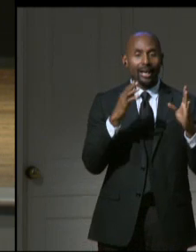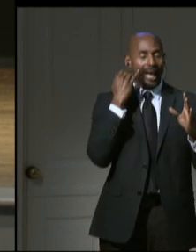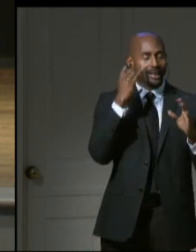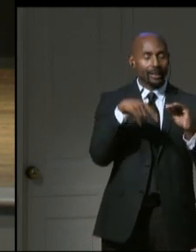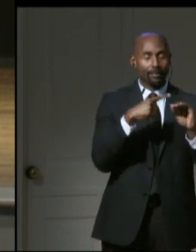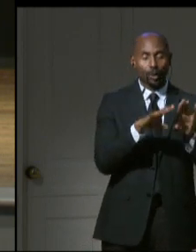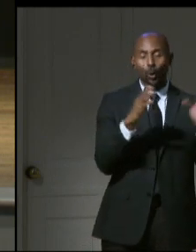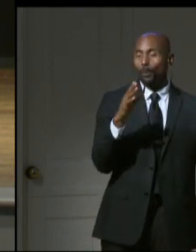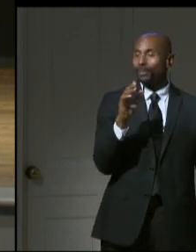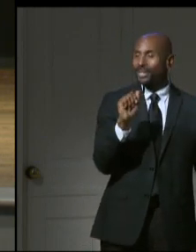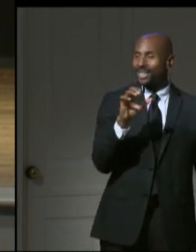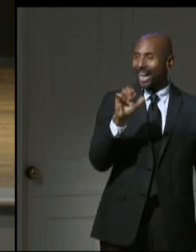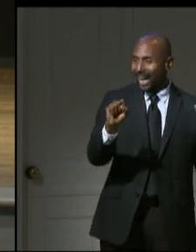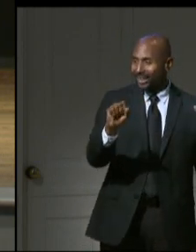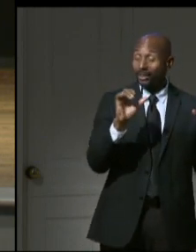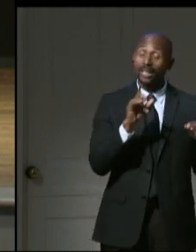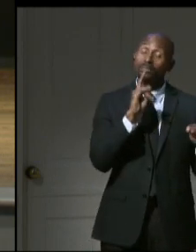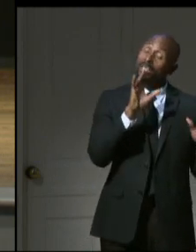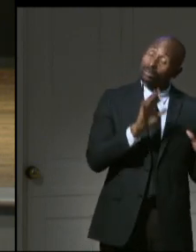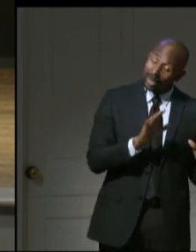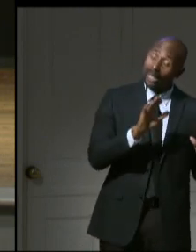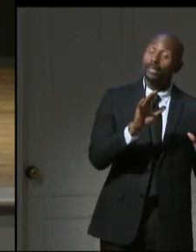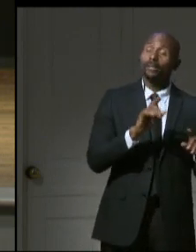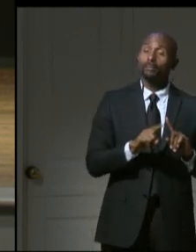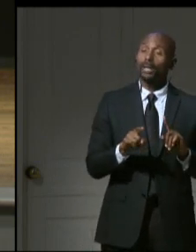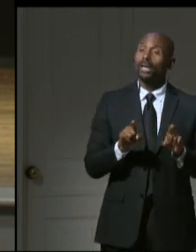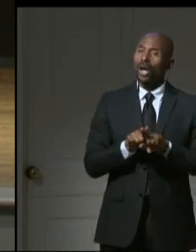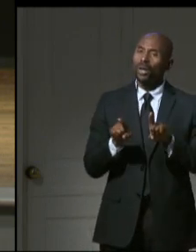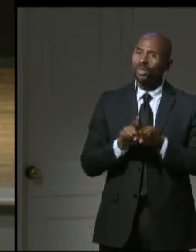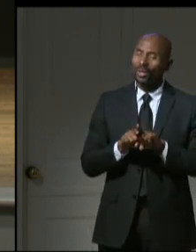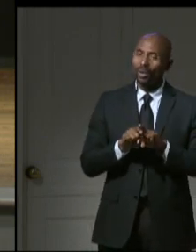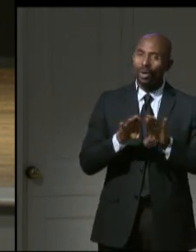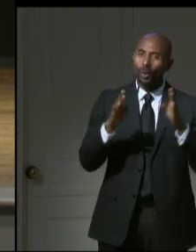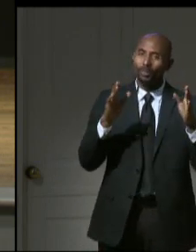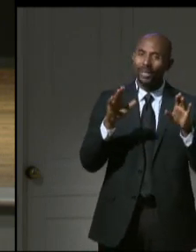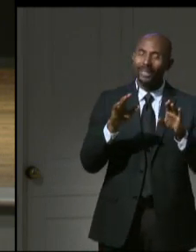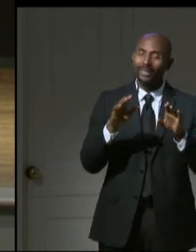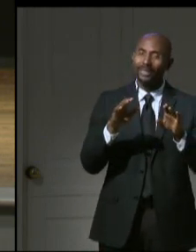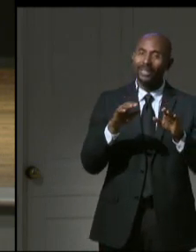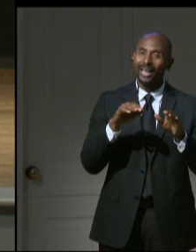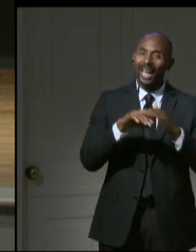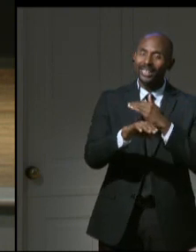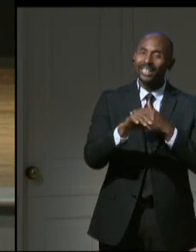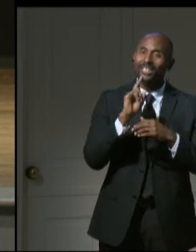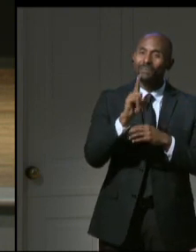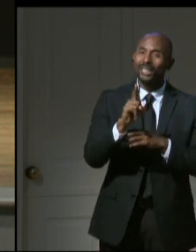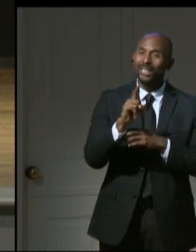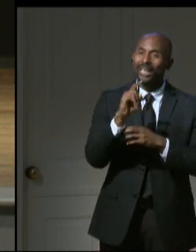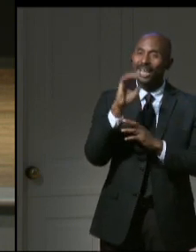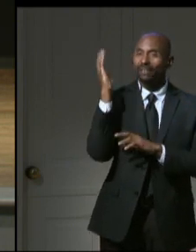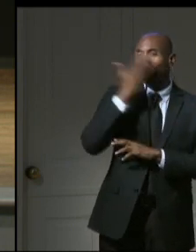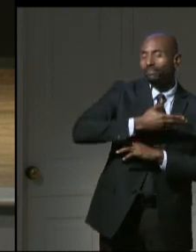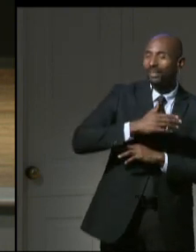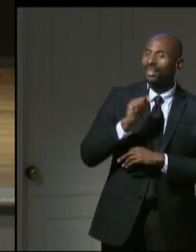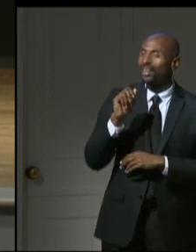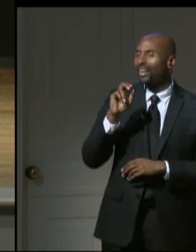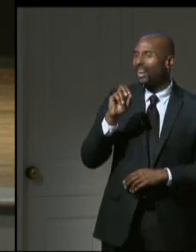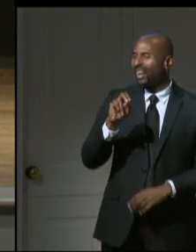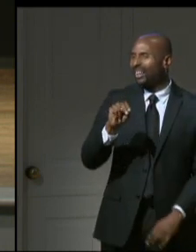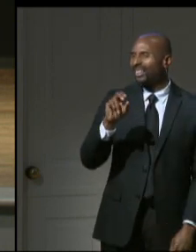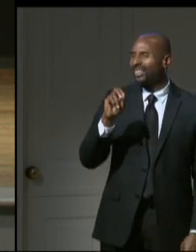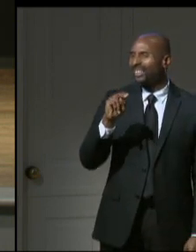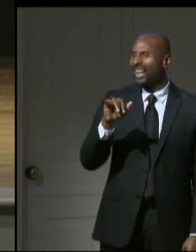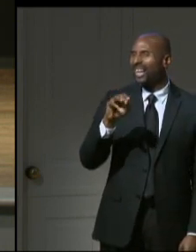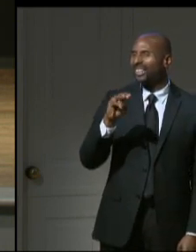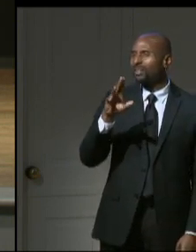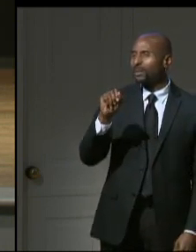access is great, but on the other hand, it's very anonymous. So when I was watching, you know, what you're doing with images